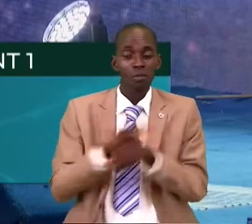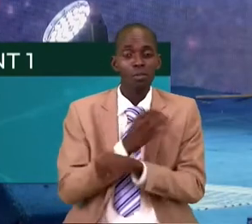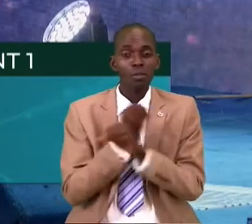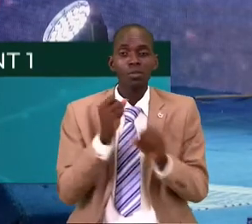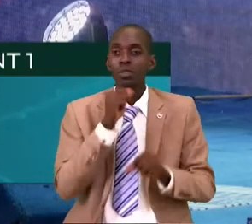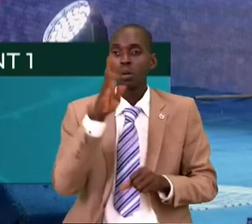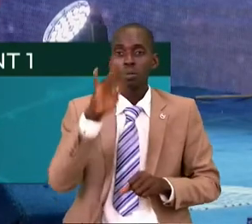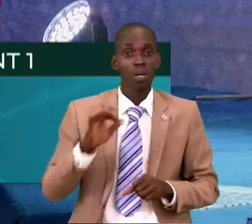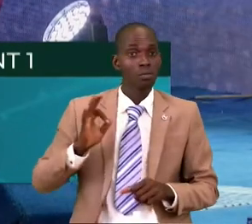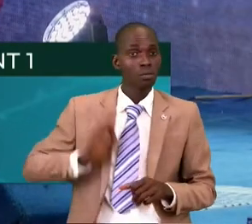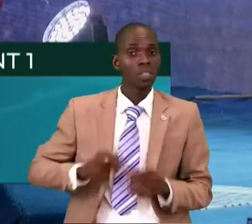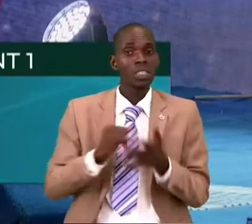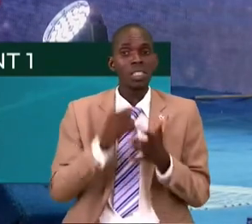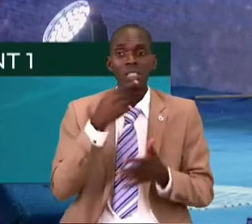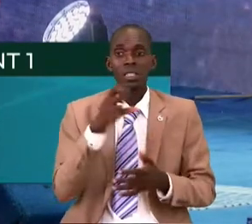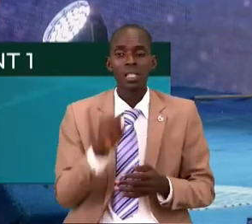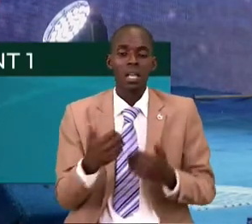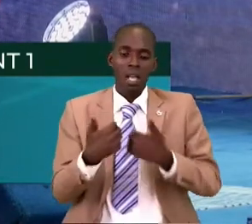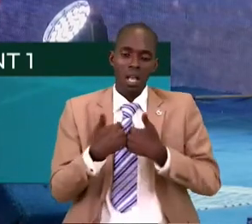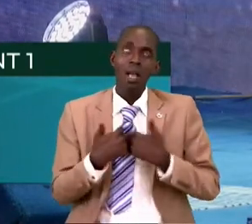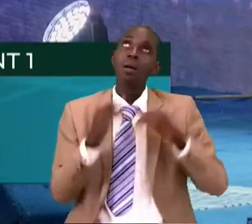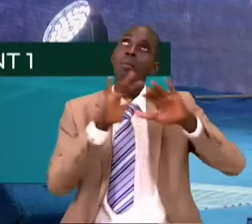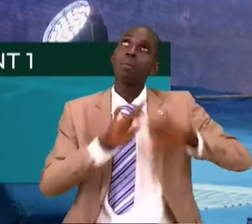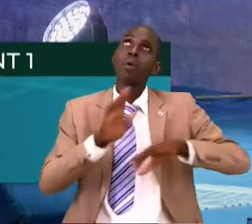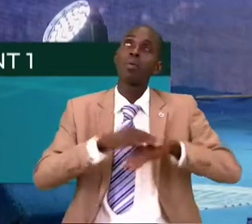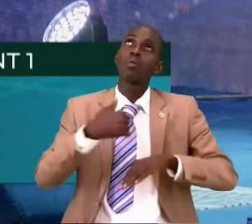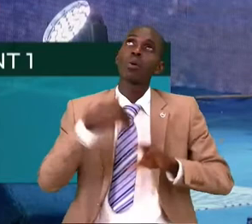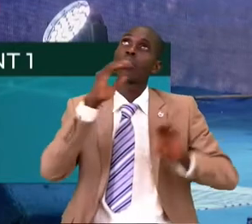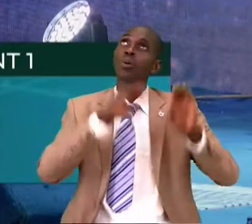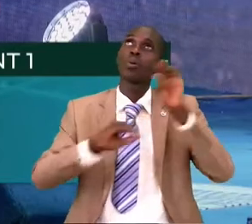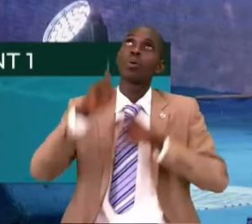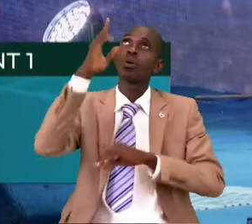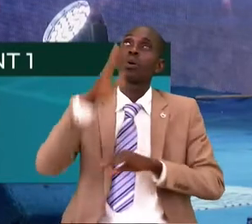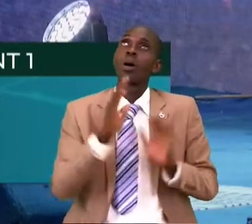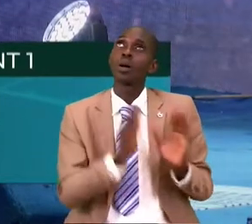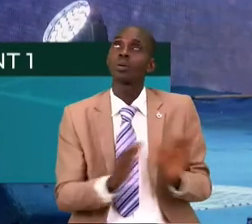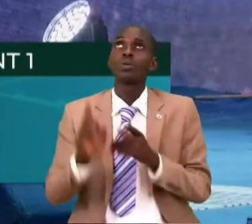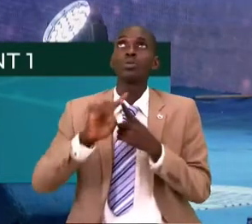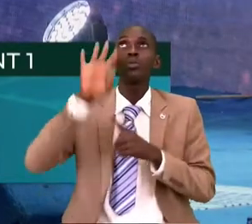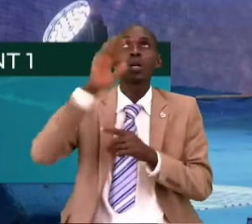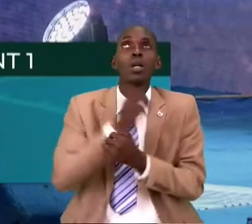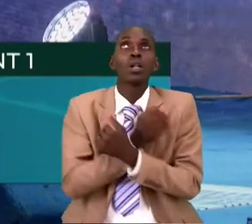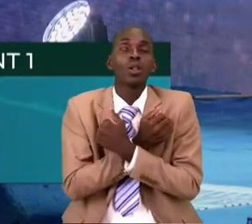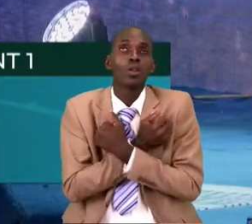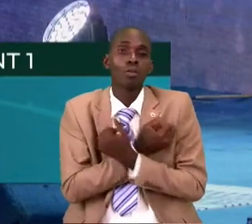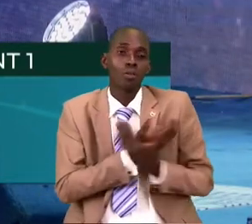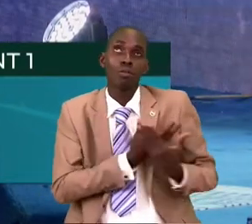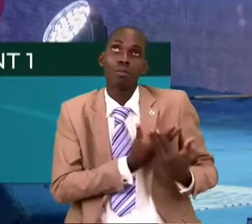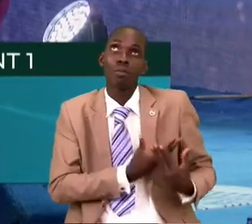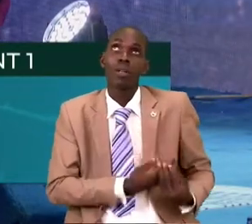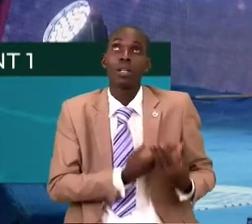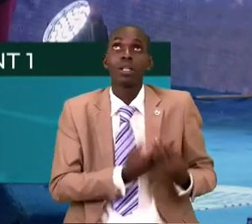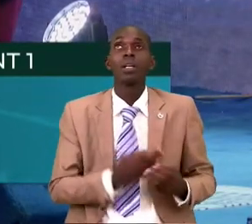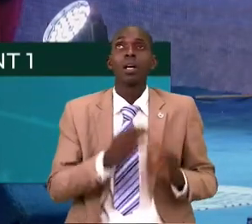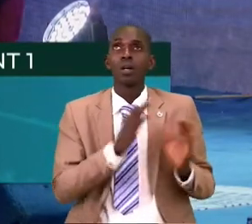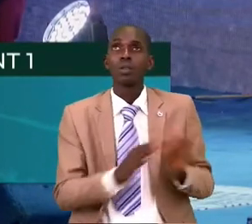loving kindness, according unto the multitude of thy tender mercies, blot out